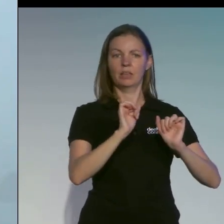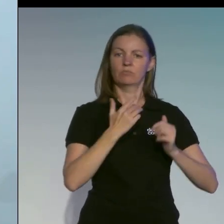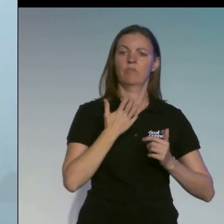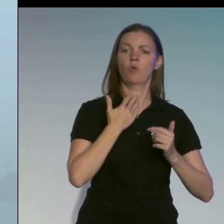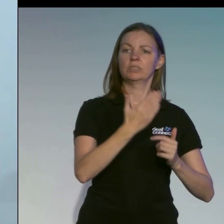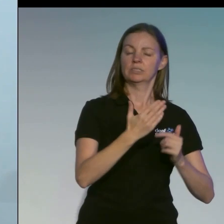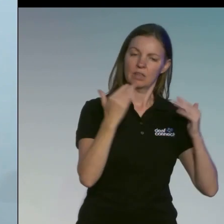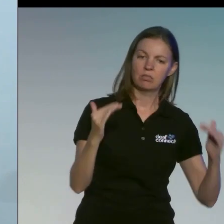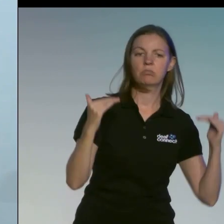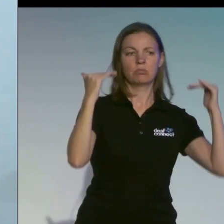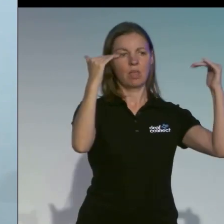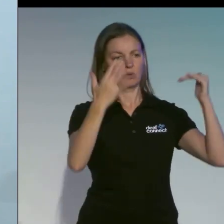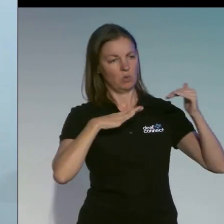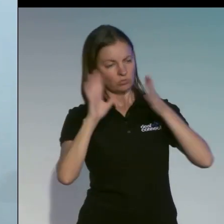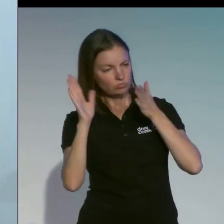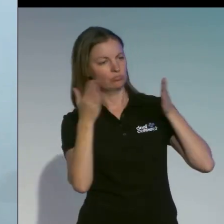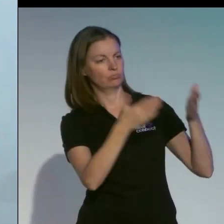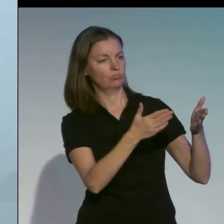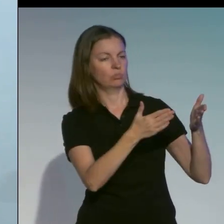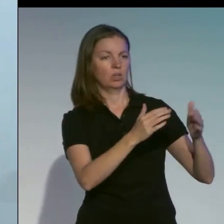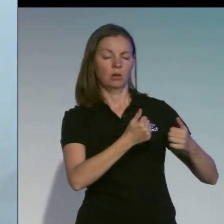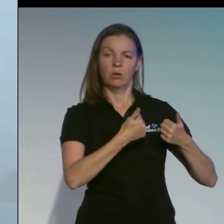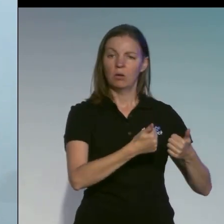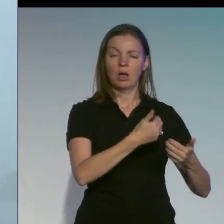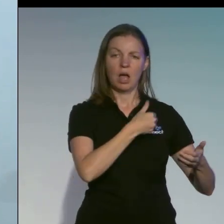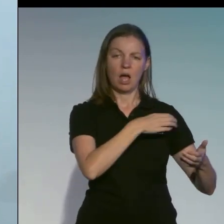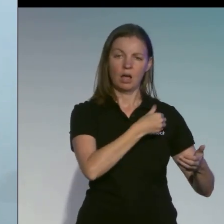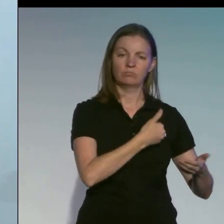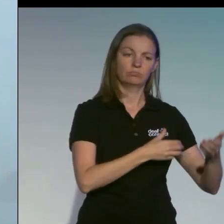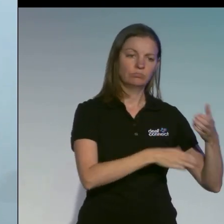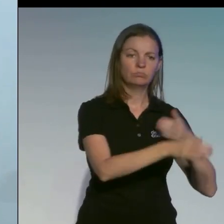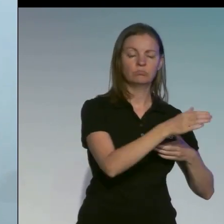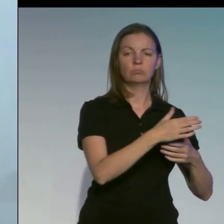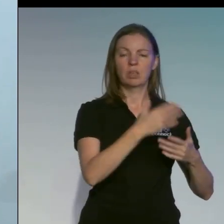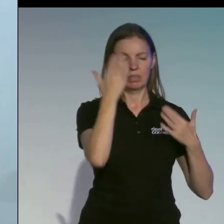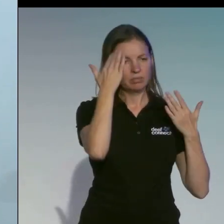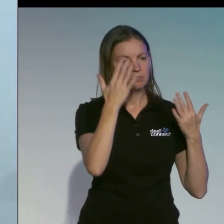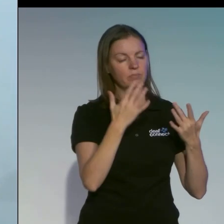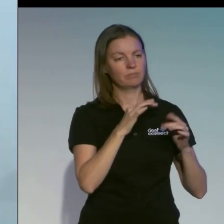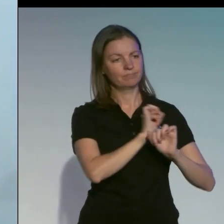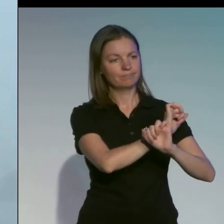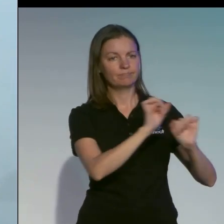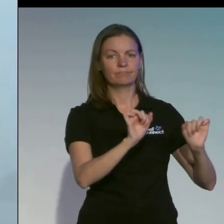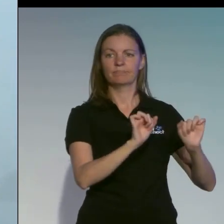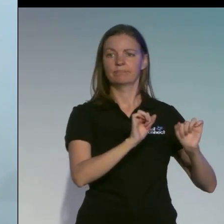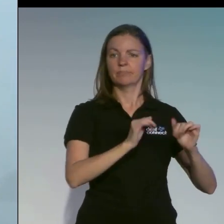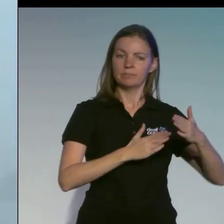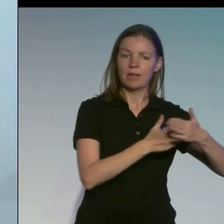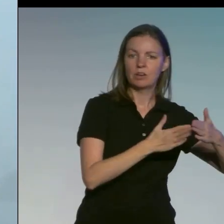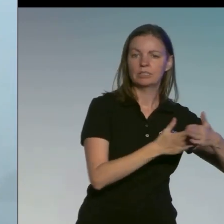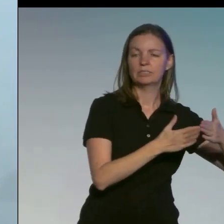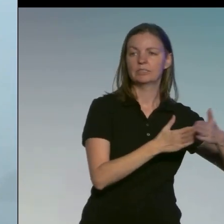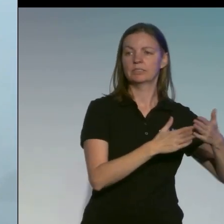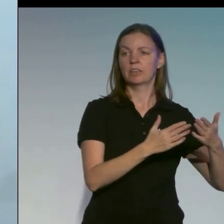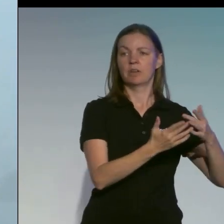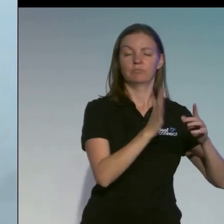out in solidarity with our brothers and sisters in restricted spaces, and may our actions continue to shatter structural barriers meant to oppress